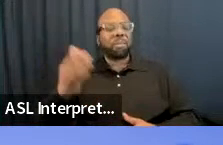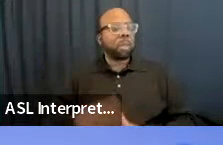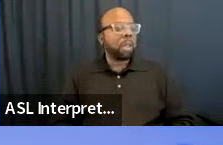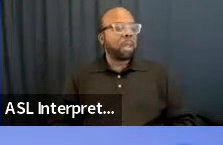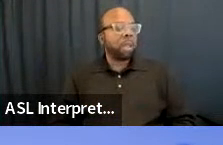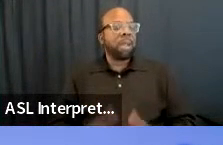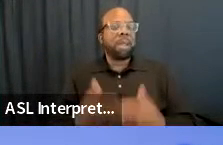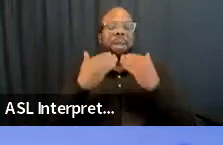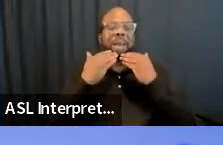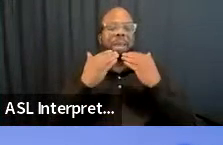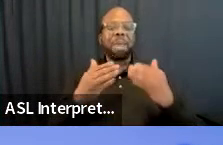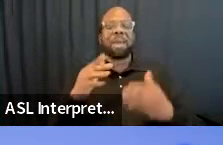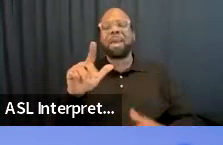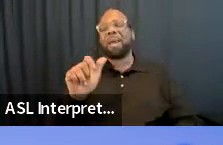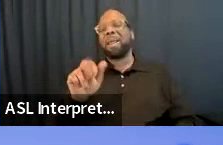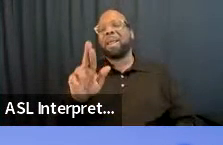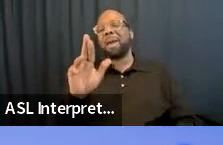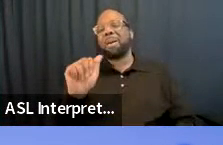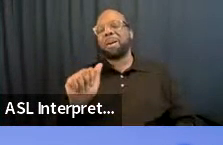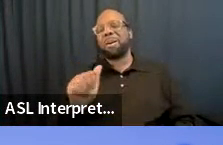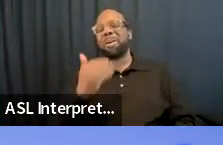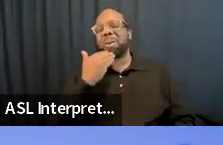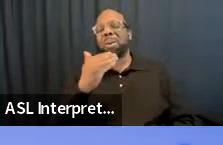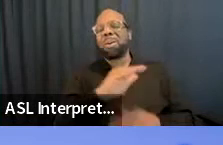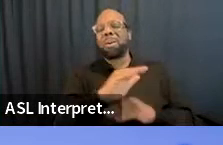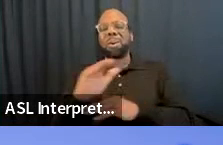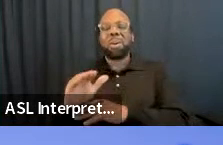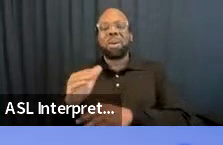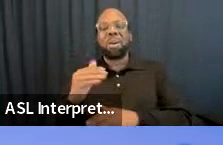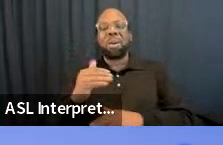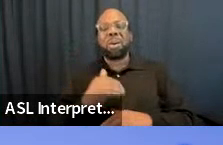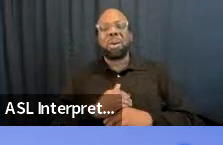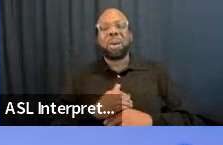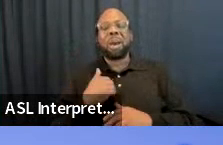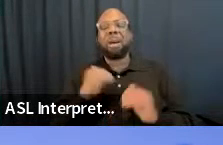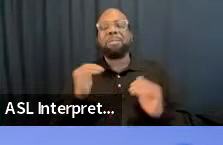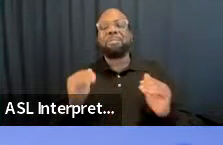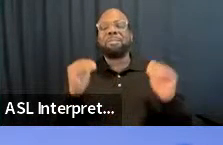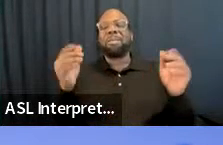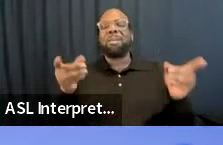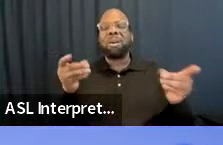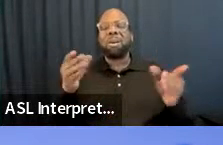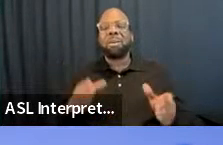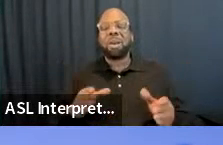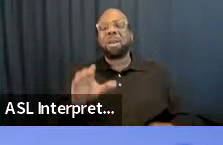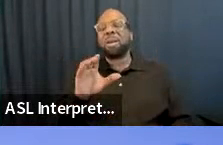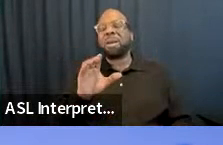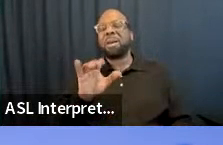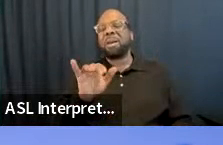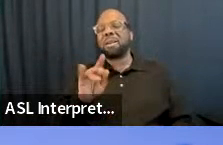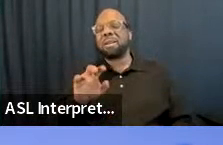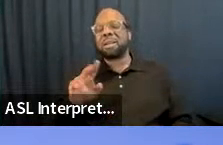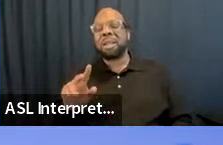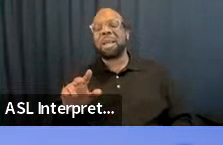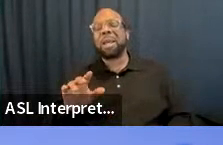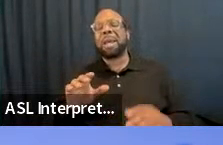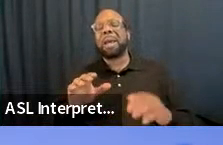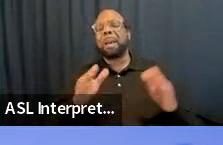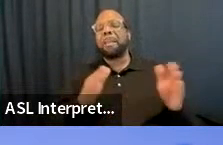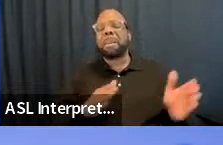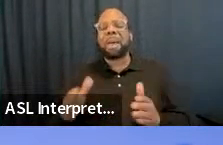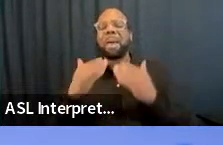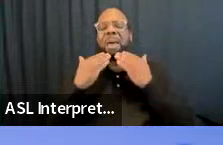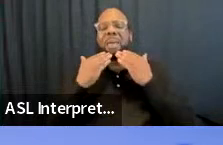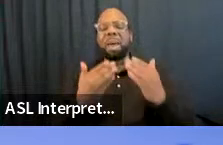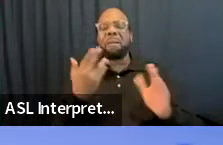Thank you, Lara, and good evening, everyone. I'm Edith Su Chen, Executive Director at the Department of City Planning, and thank you all so much for joining us